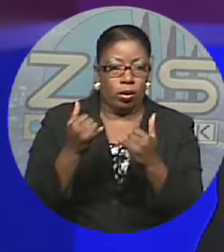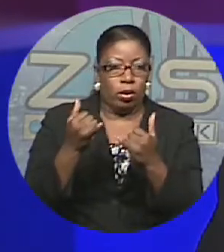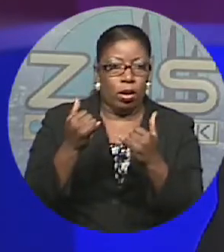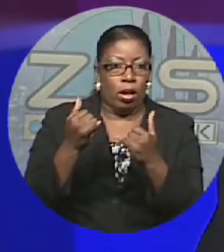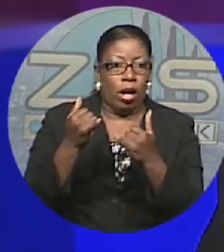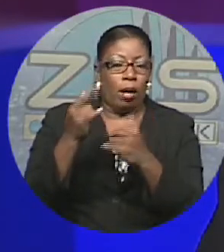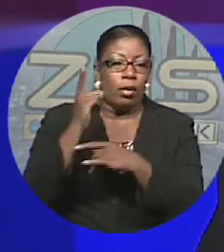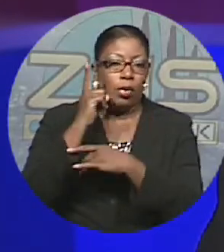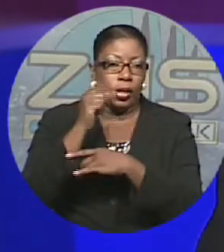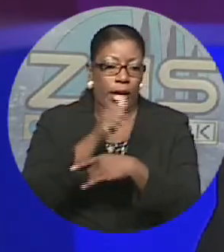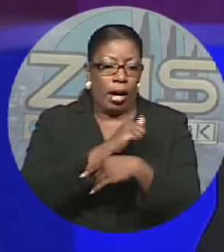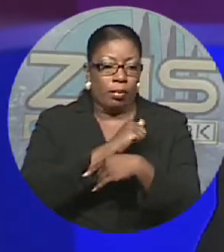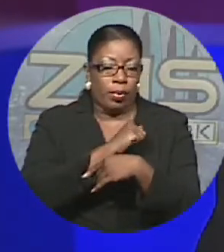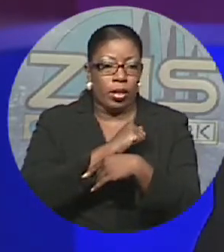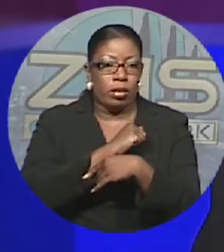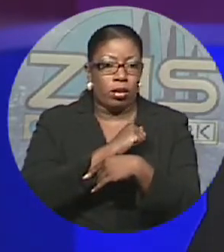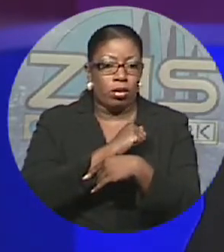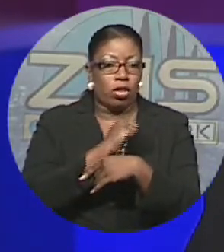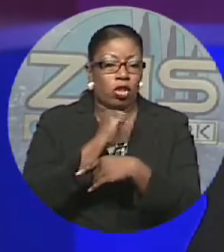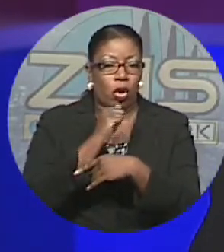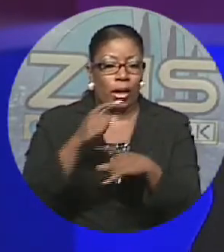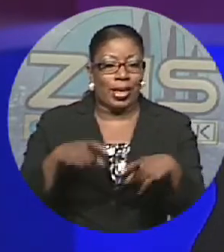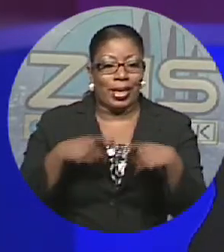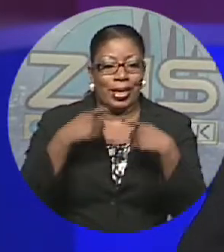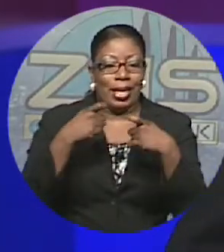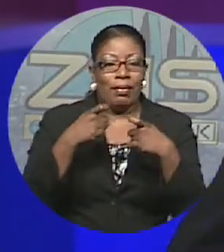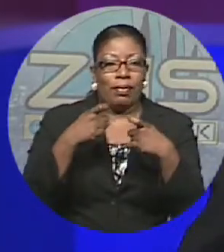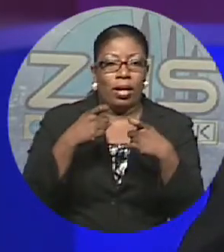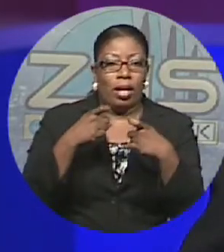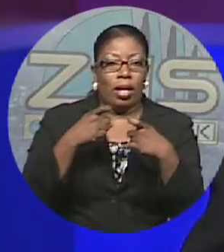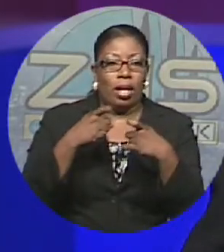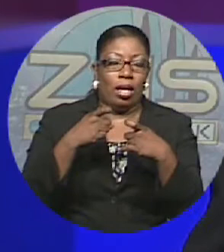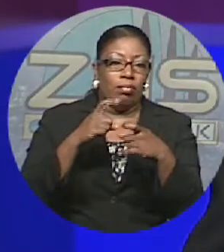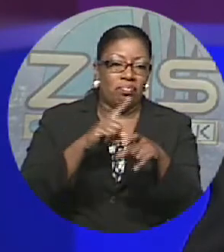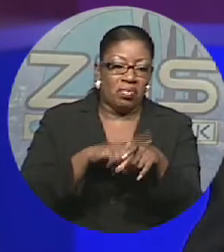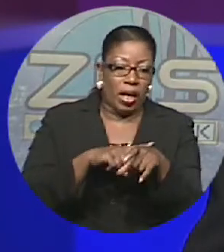Lorraine Ambrister was unable to give a specific date for the move.